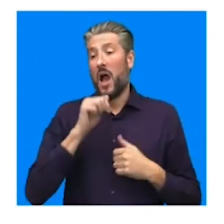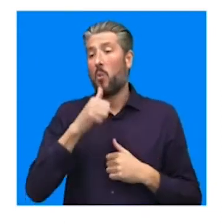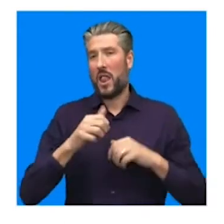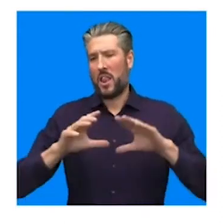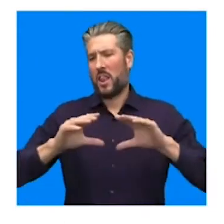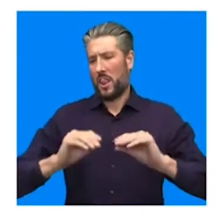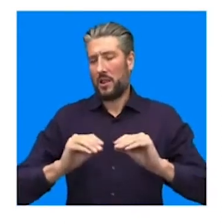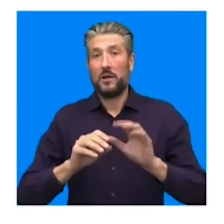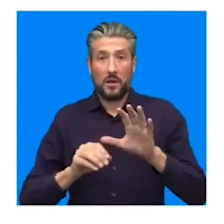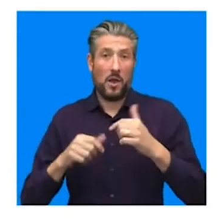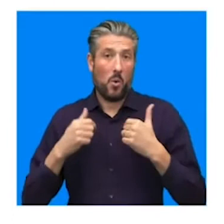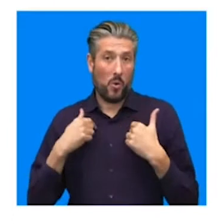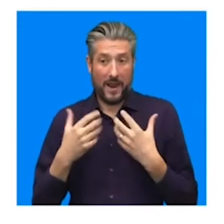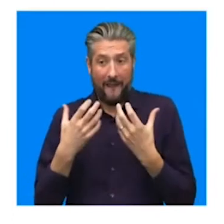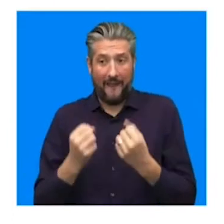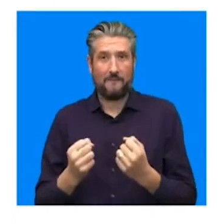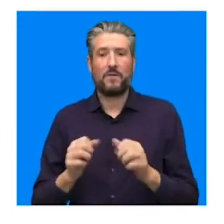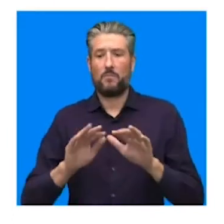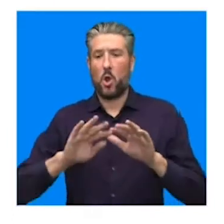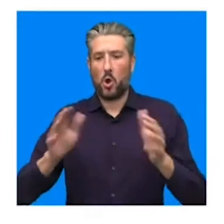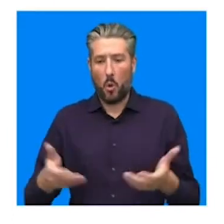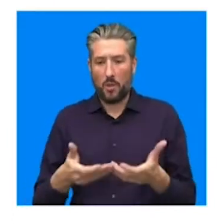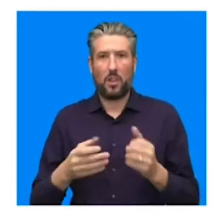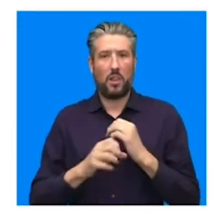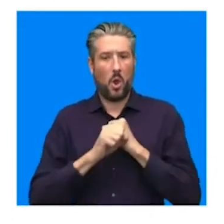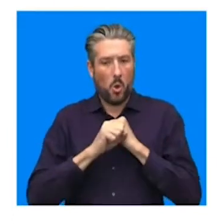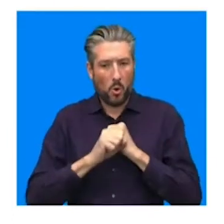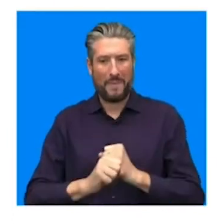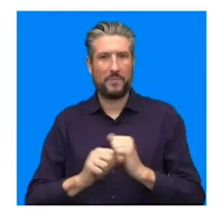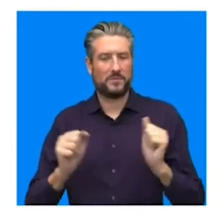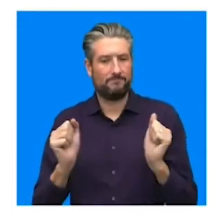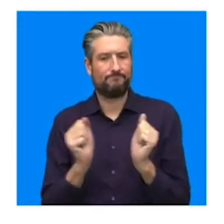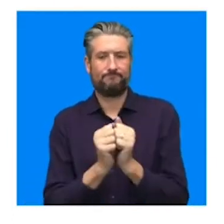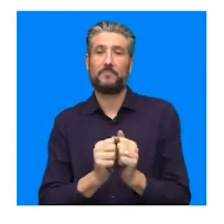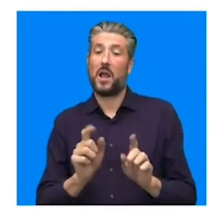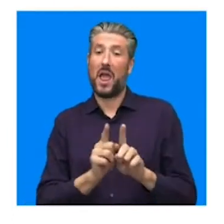made global commitments, as I mentioned, the UN Convention on the Rights of Persons